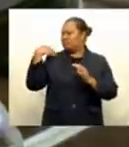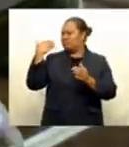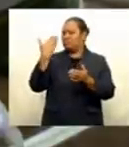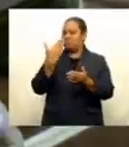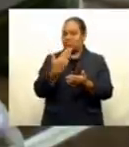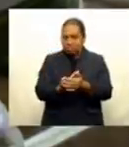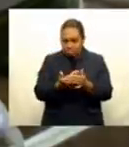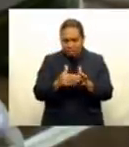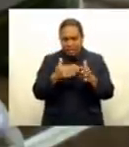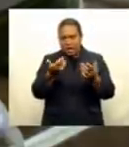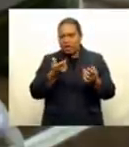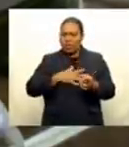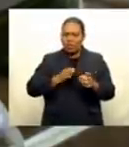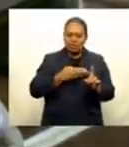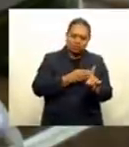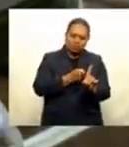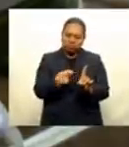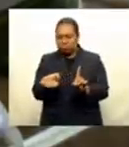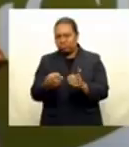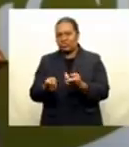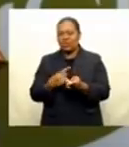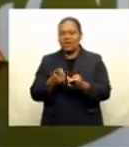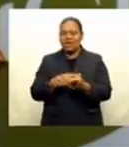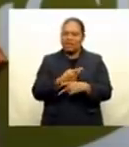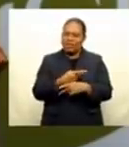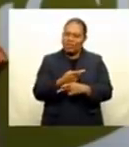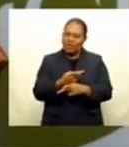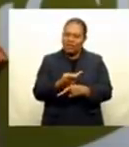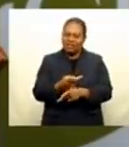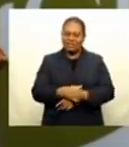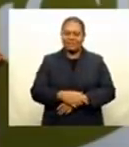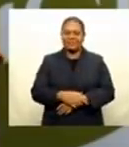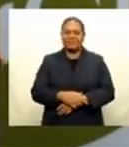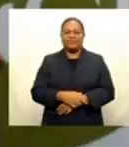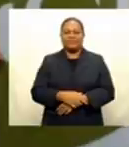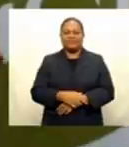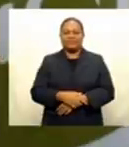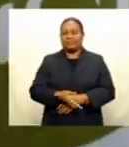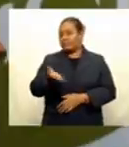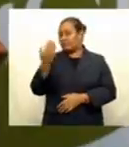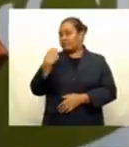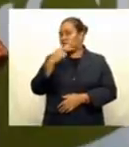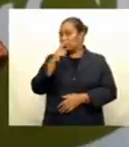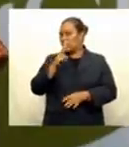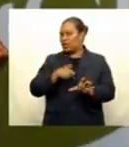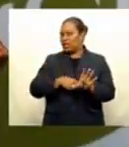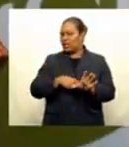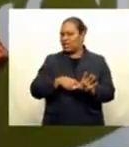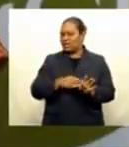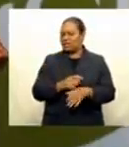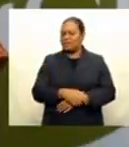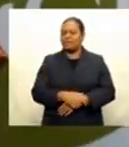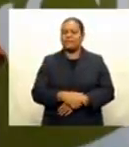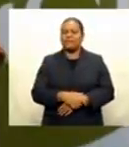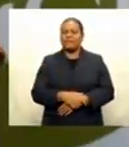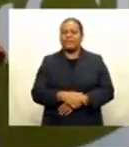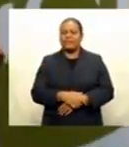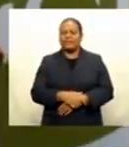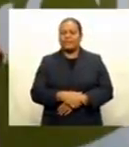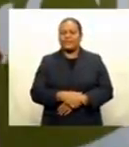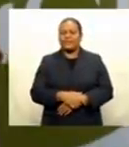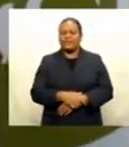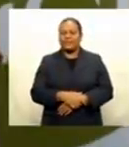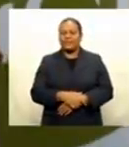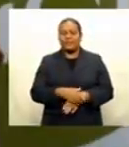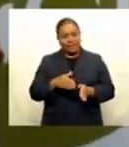prompting them to diversify into other products. Looking at the last 2 years, I would say, we are